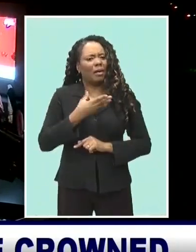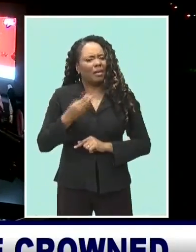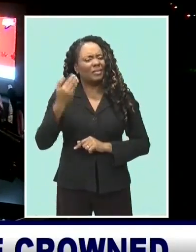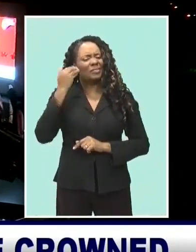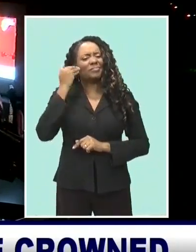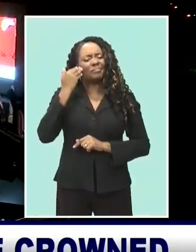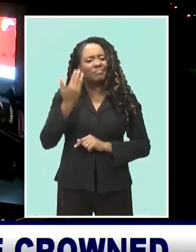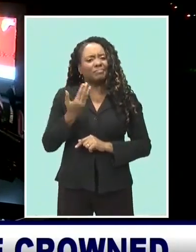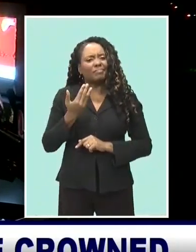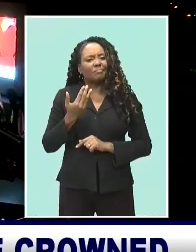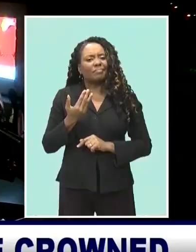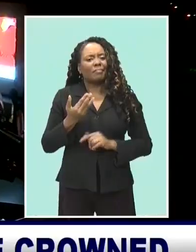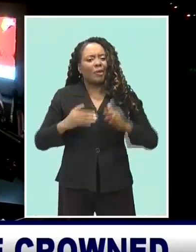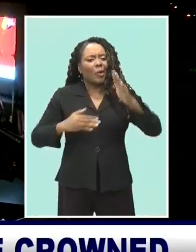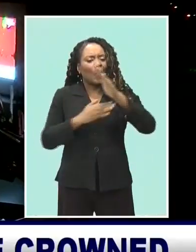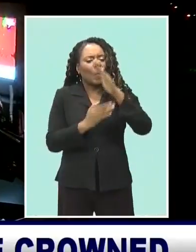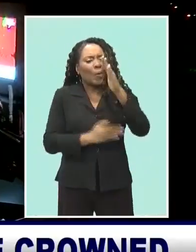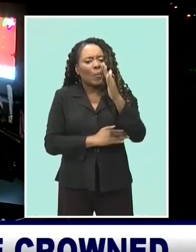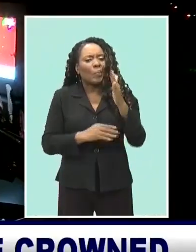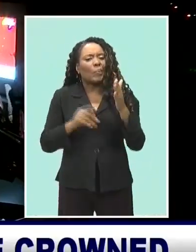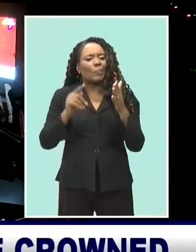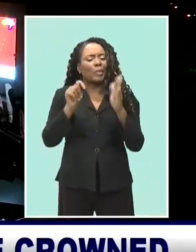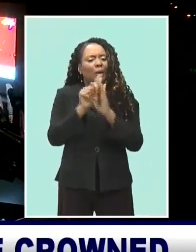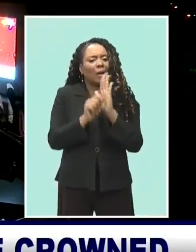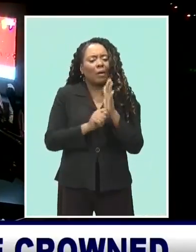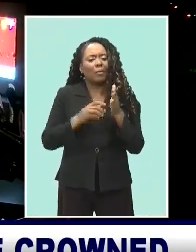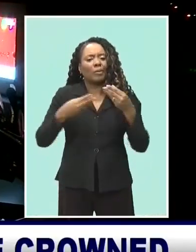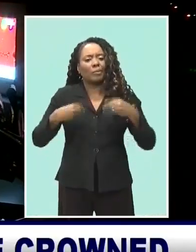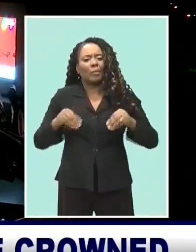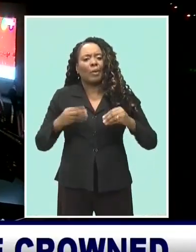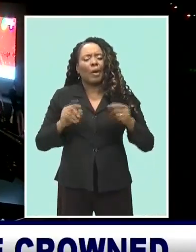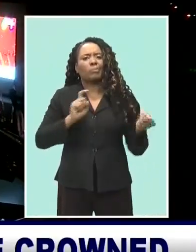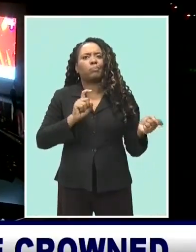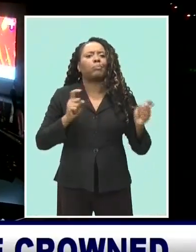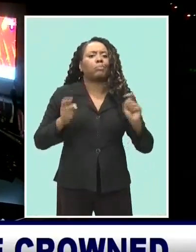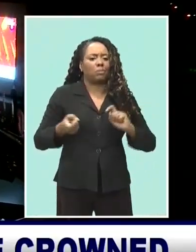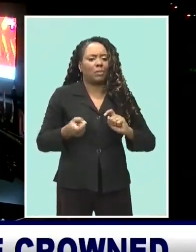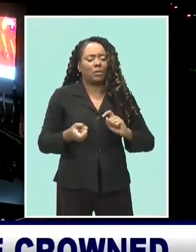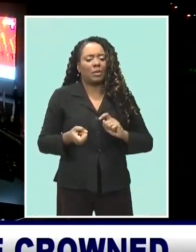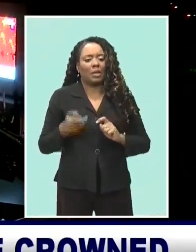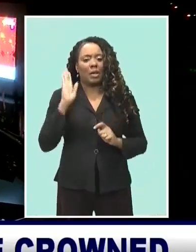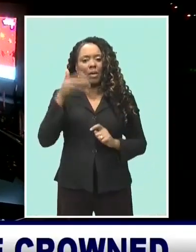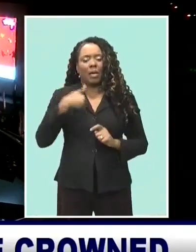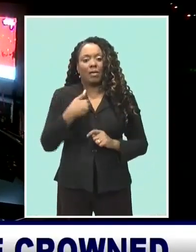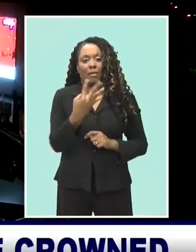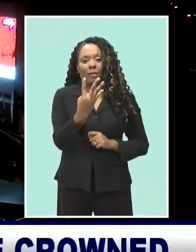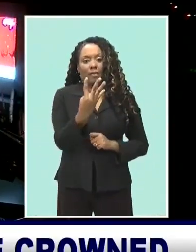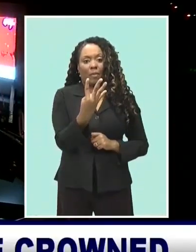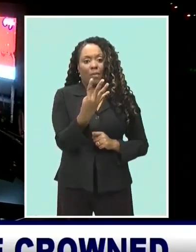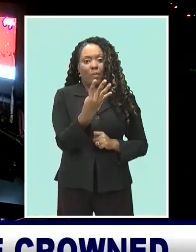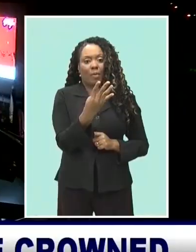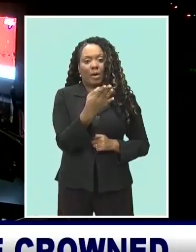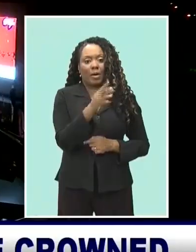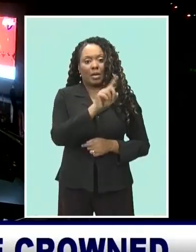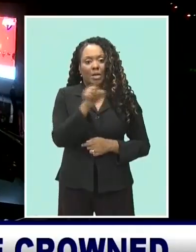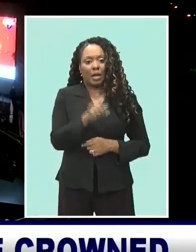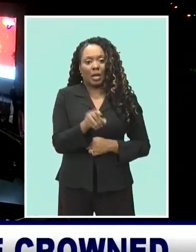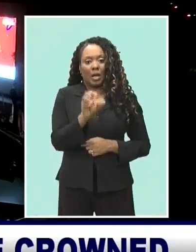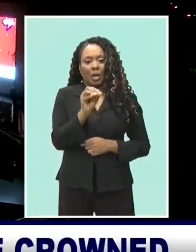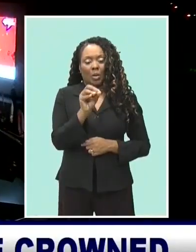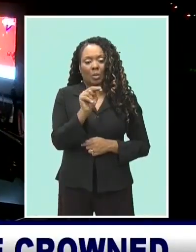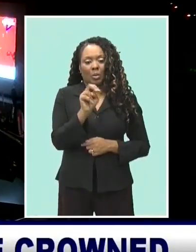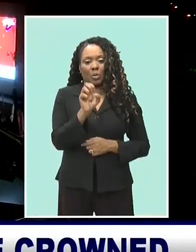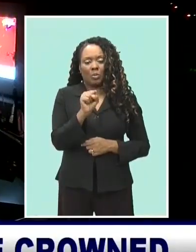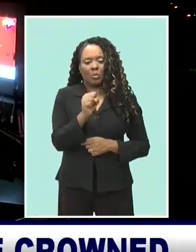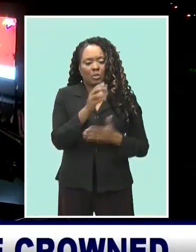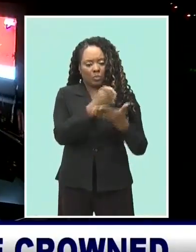you know, as we said, we revamped Bridgetown Market this year. There are 4 zones, and in those 4 zones, there's just so